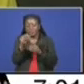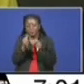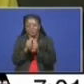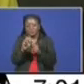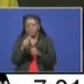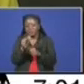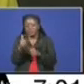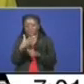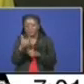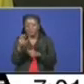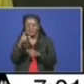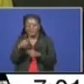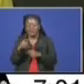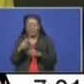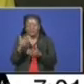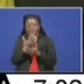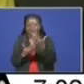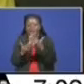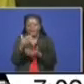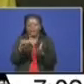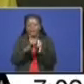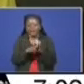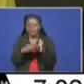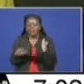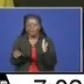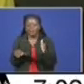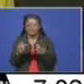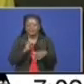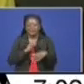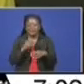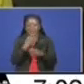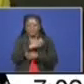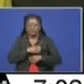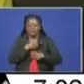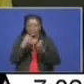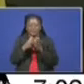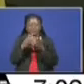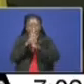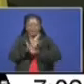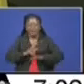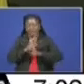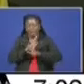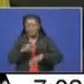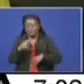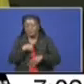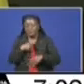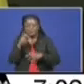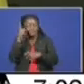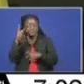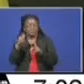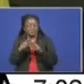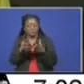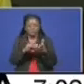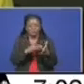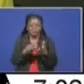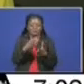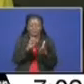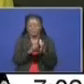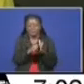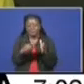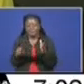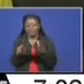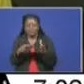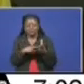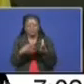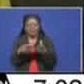Handbells I really enjoyed because it calms me, just listening to the music and the bells ringing. And AMMC, it